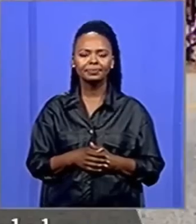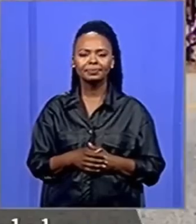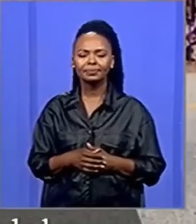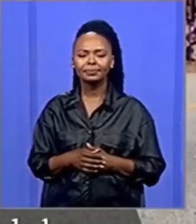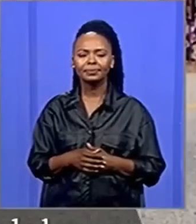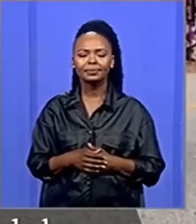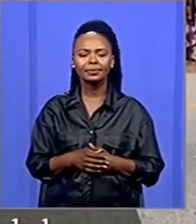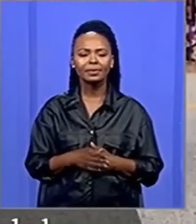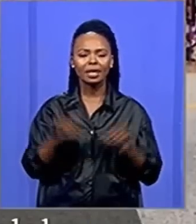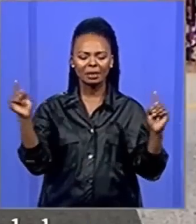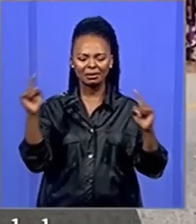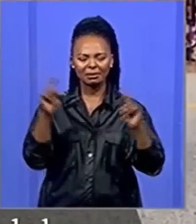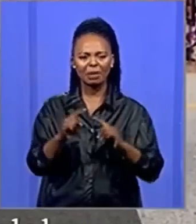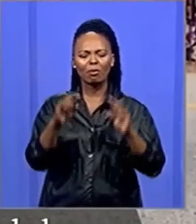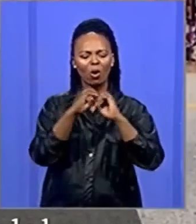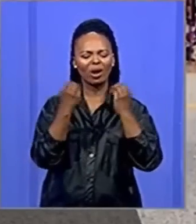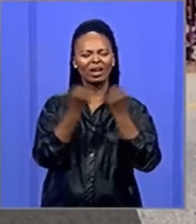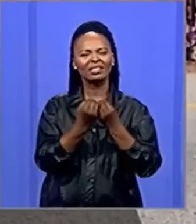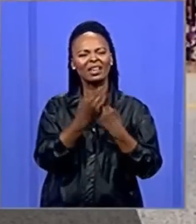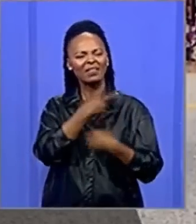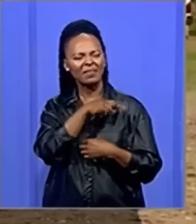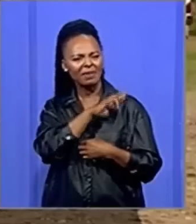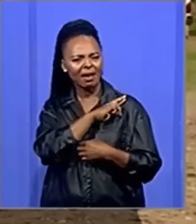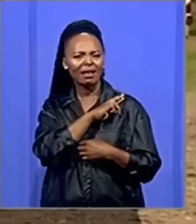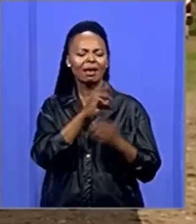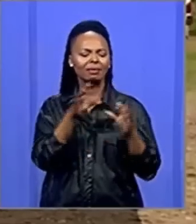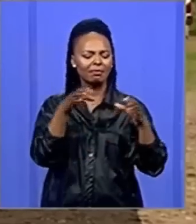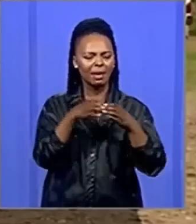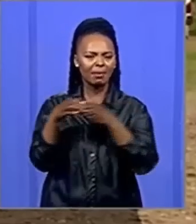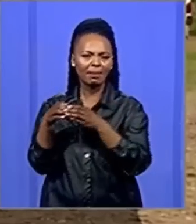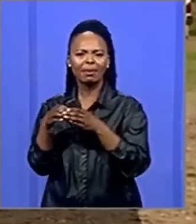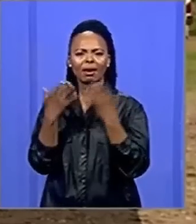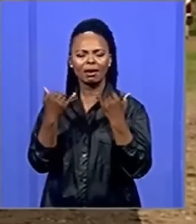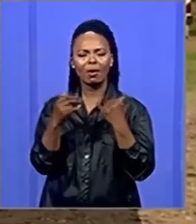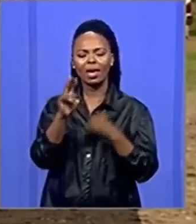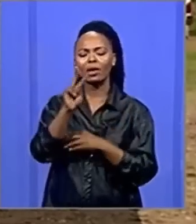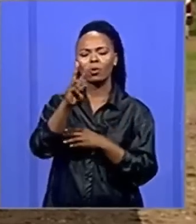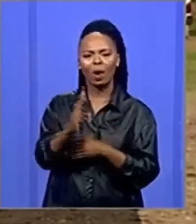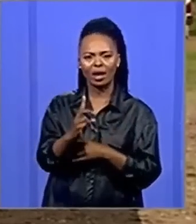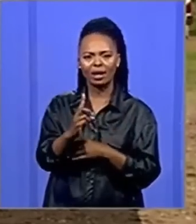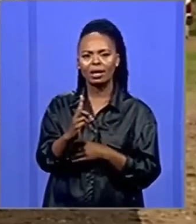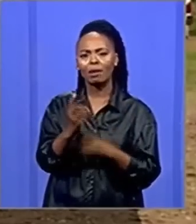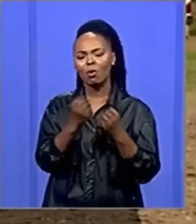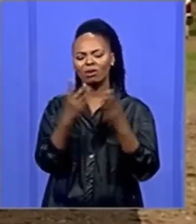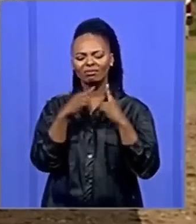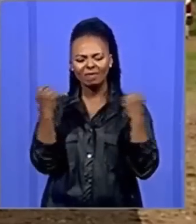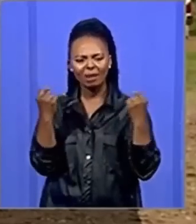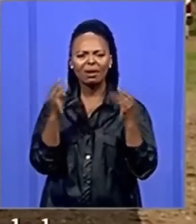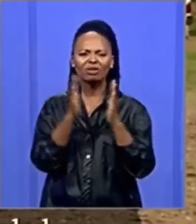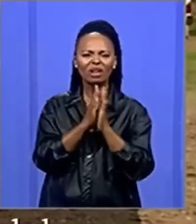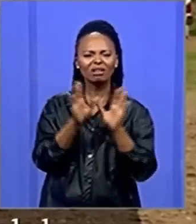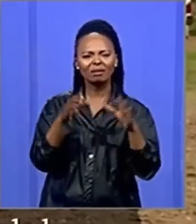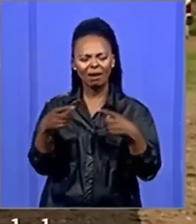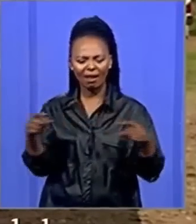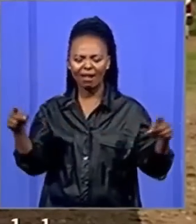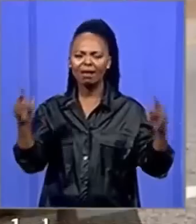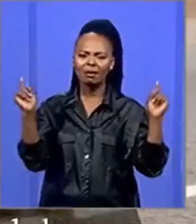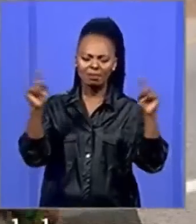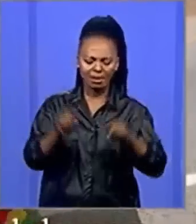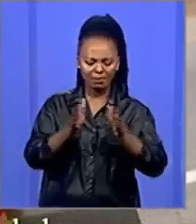Moletlo wa go phepafatsa o eteletswe pele ke mapodisi. Kelelo ya pharakano tseleng ya N1 e tlhatlogela kwa godimo mo letleng la malatsi a